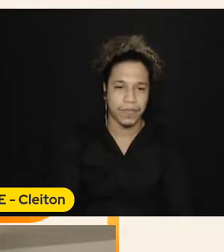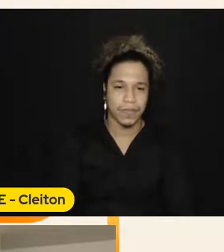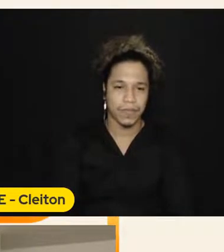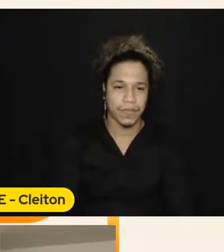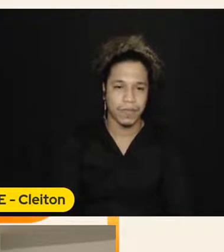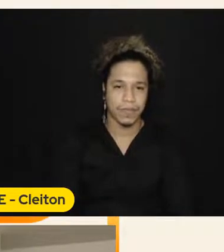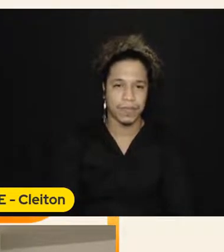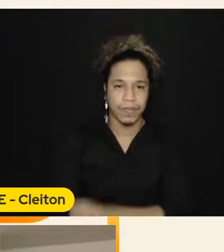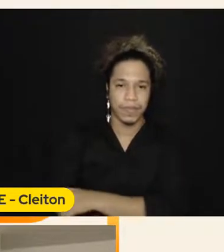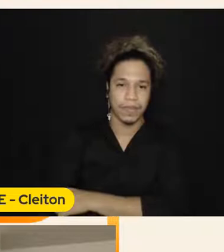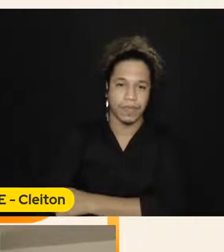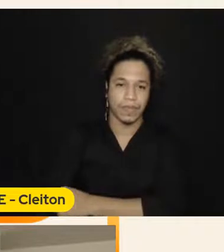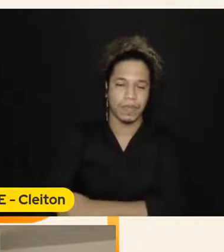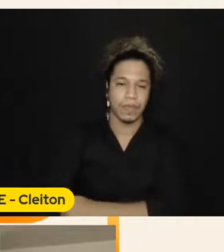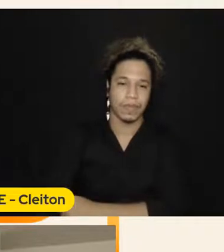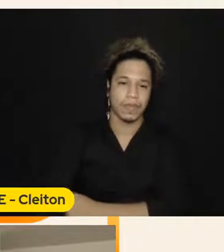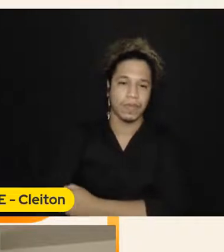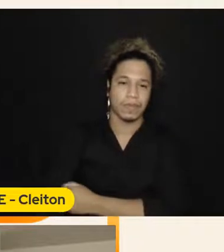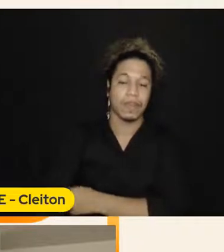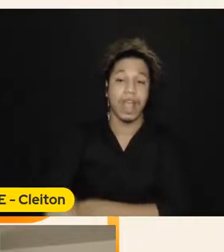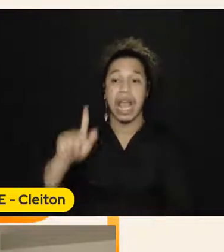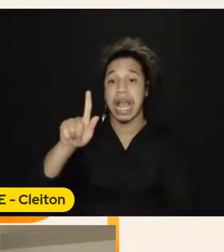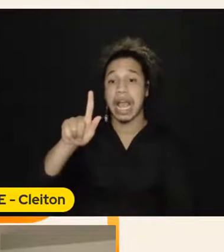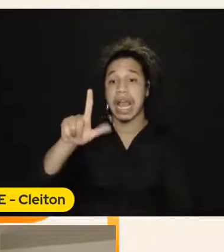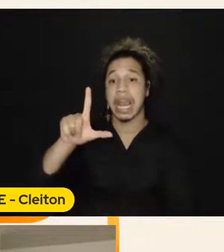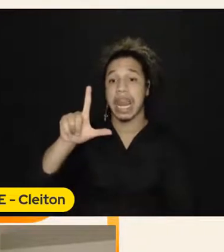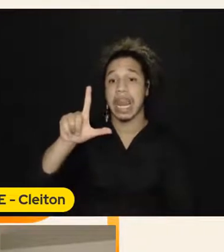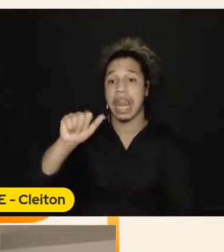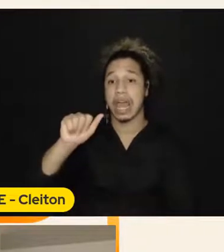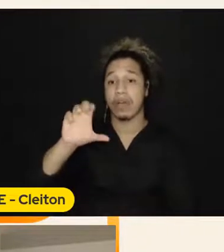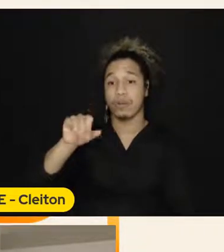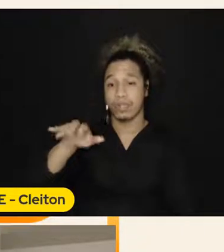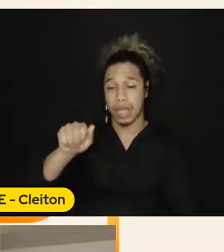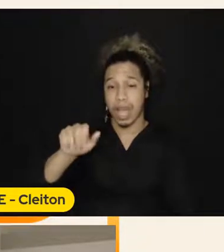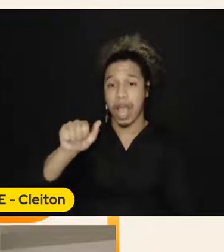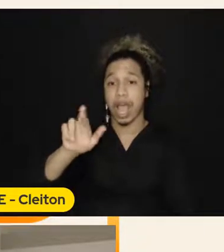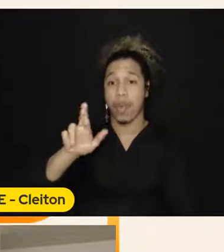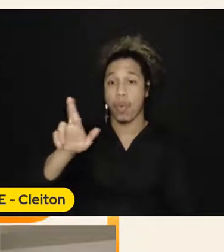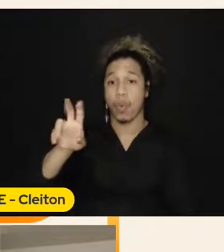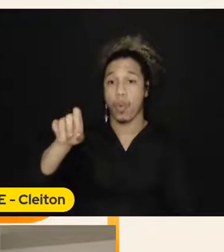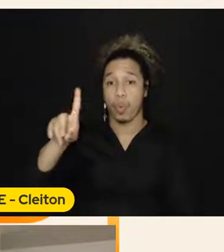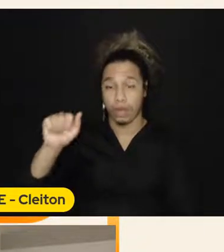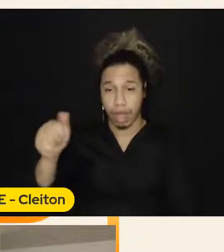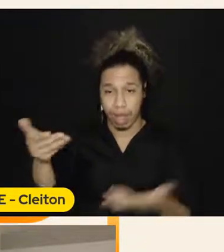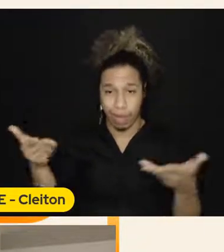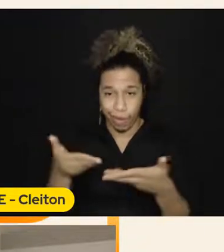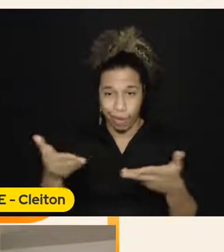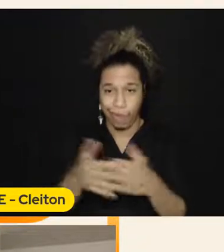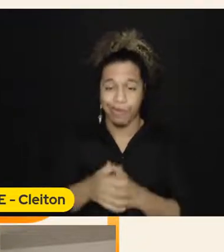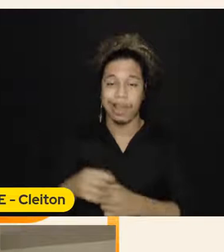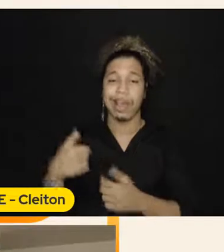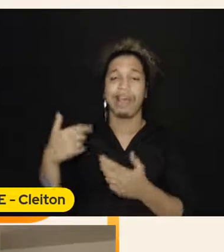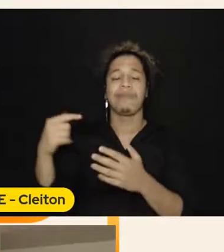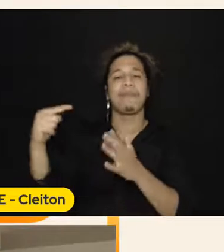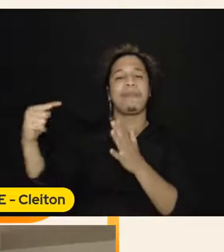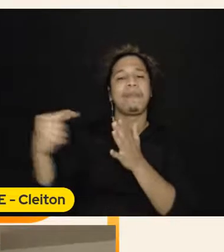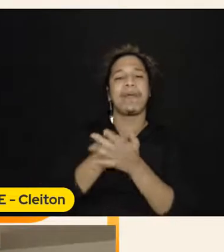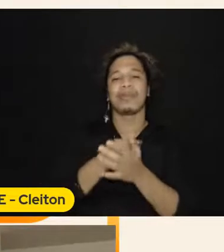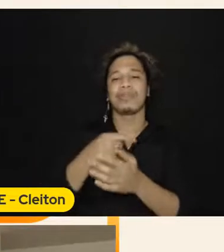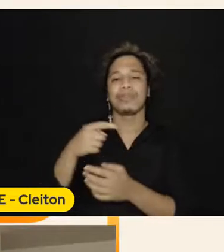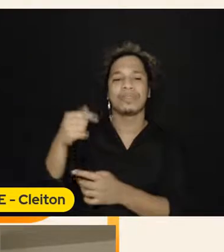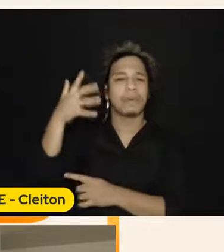Let's talk to Glaucia Ruda, because Glaucia is asking us if this lecture will be on YouTube. Yes, it's going